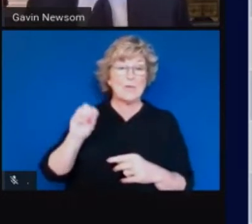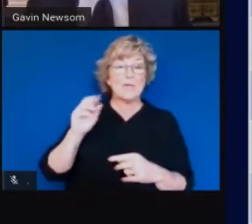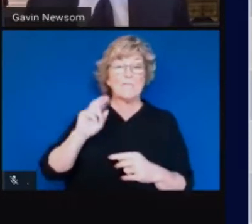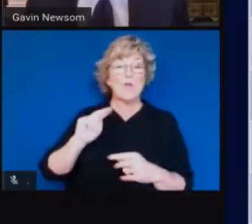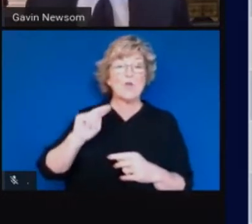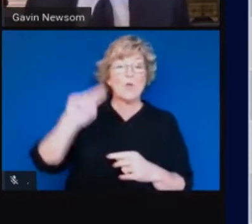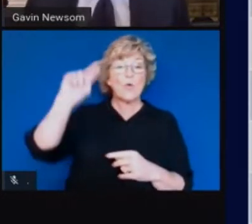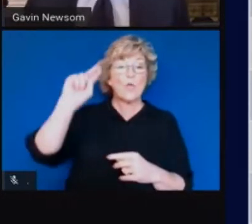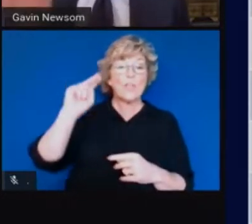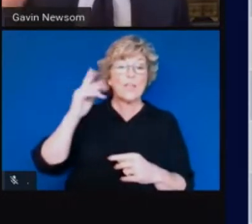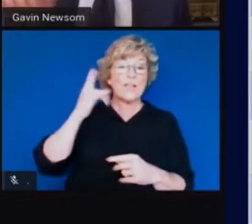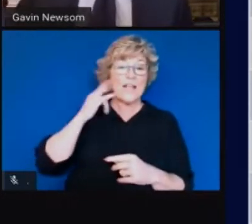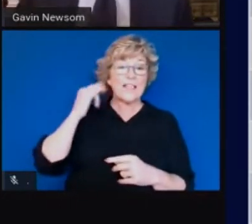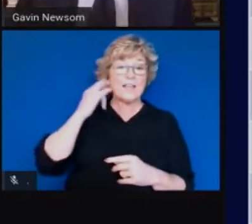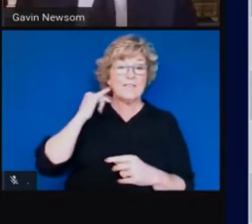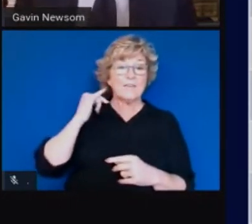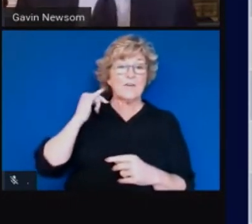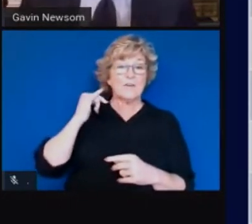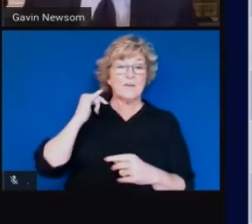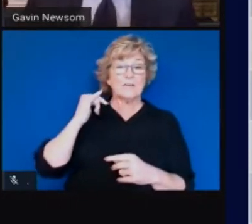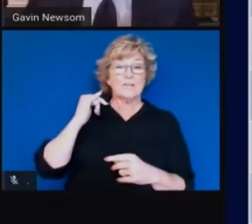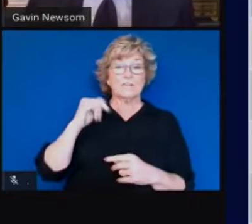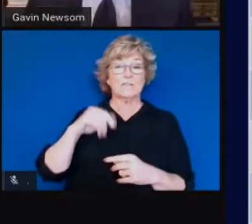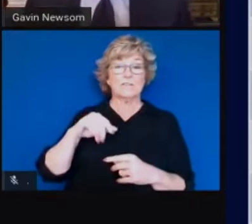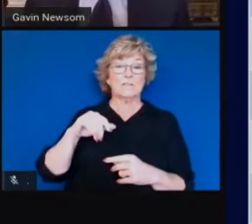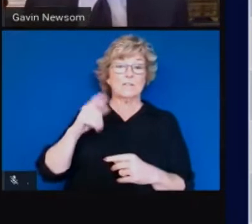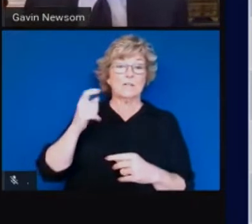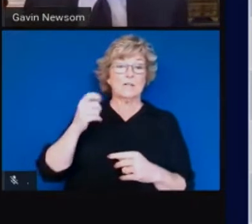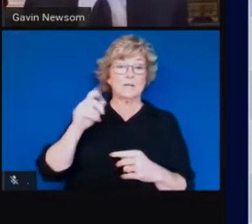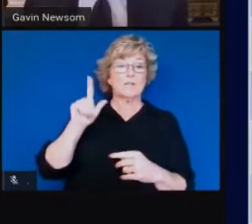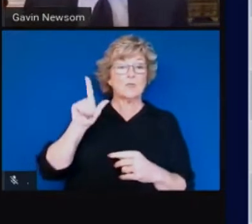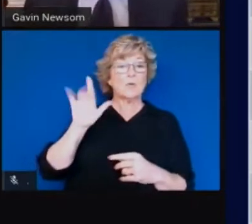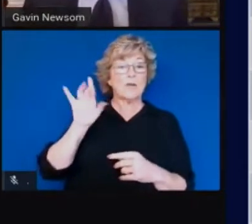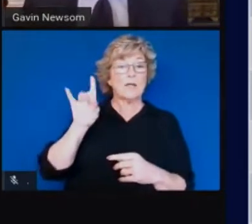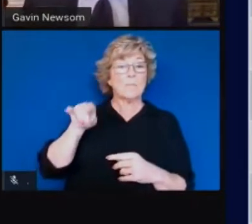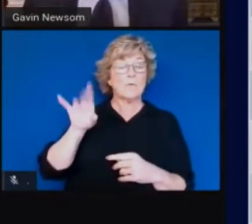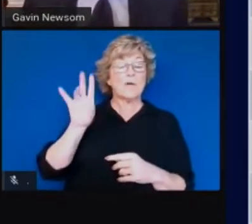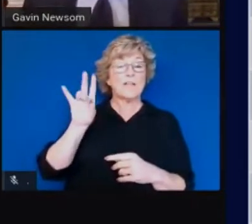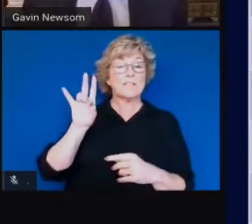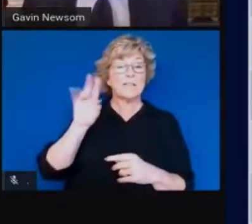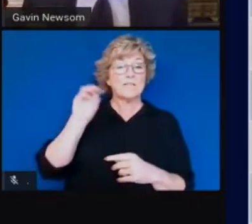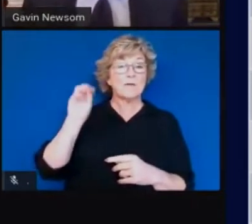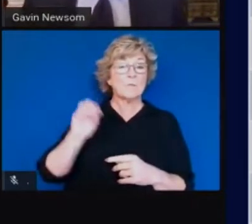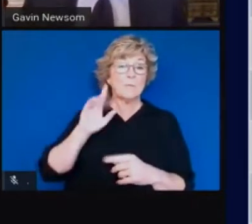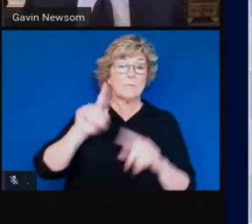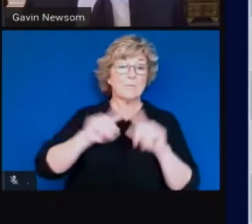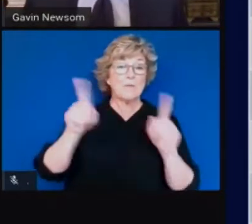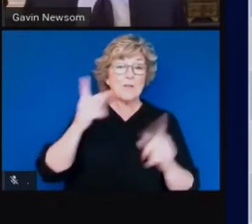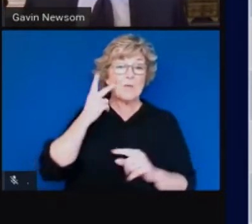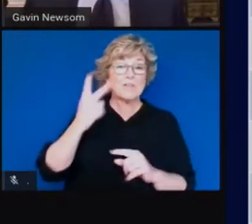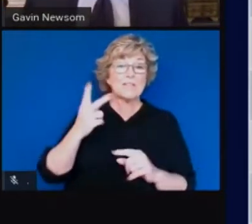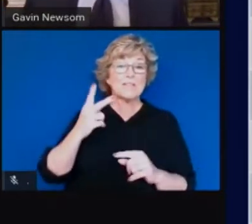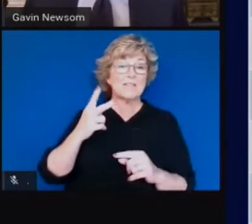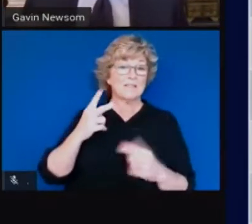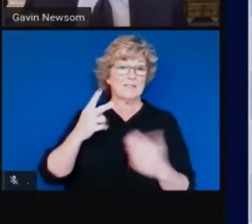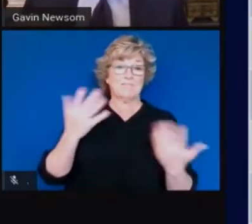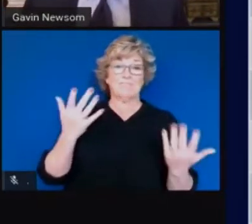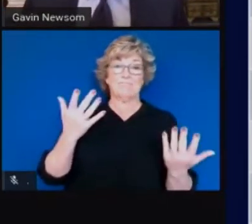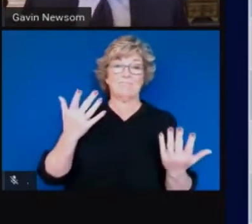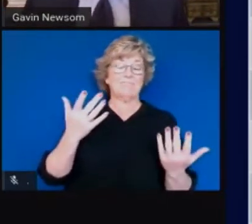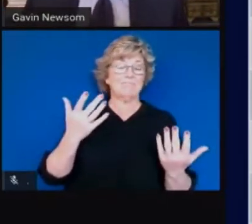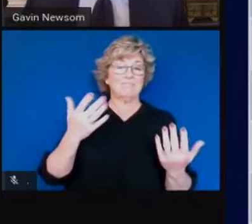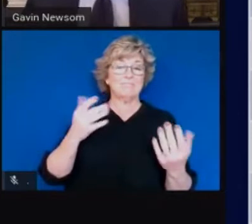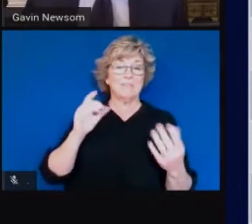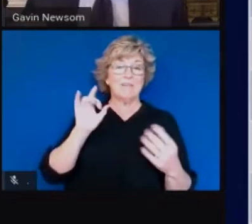the state, the northern regions of the state, a little higher at 28.7%, but you can see the real hotspots right now. San